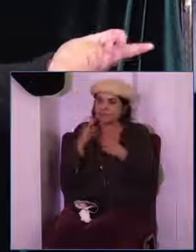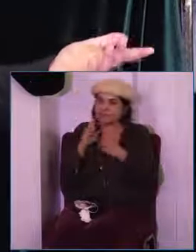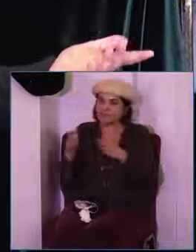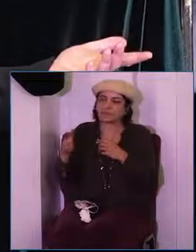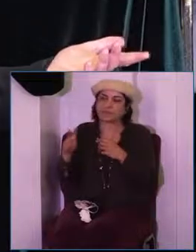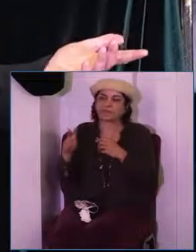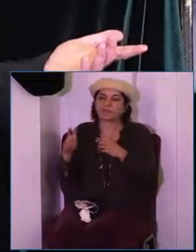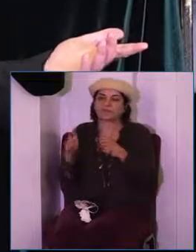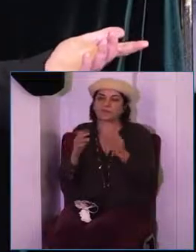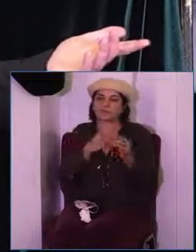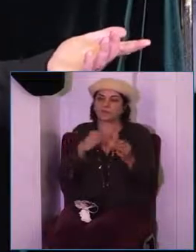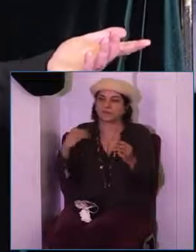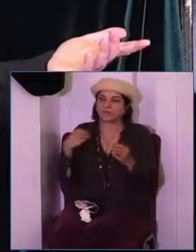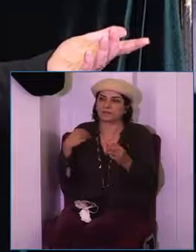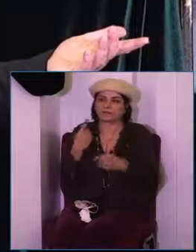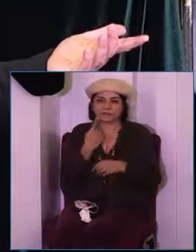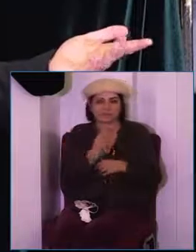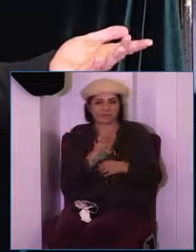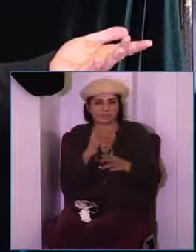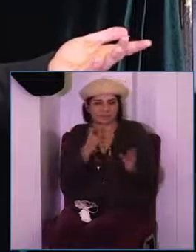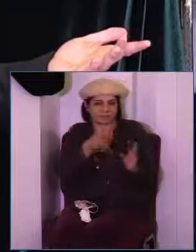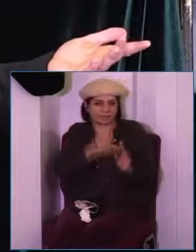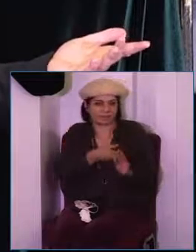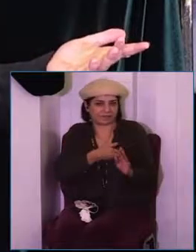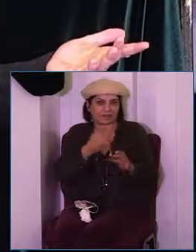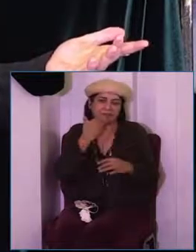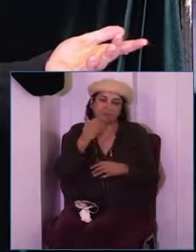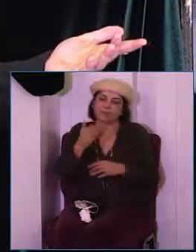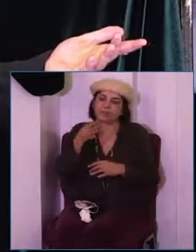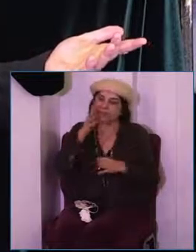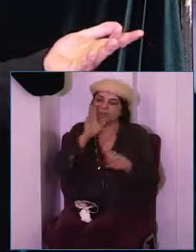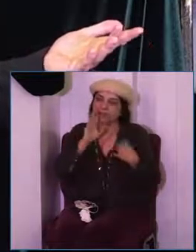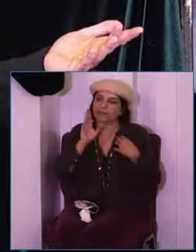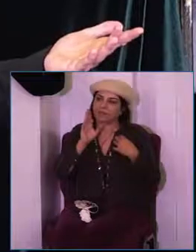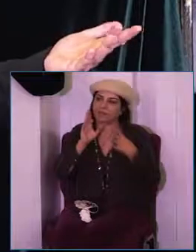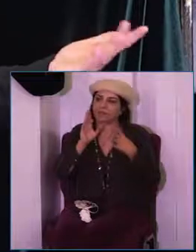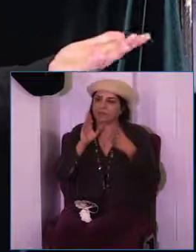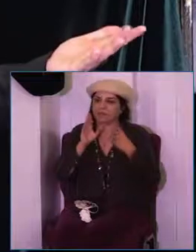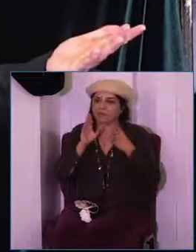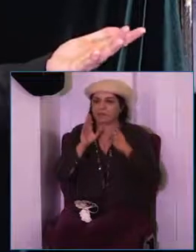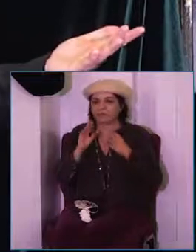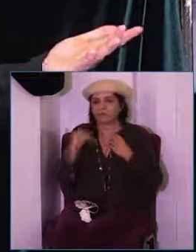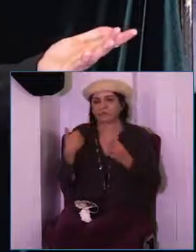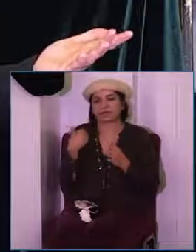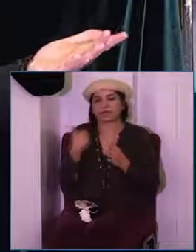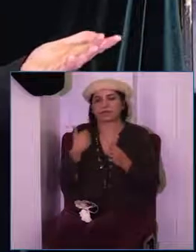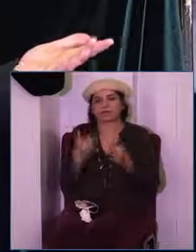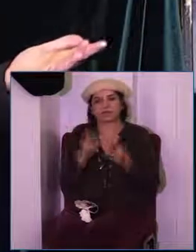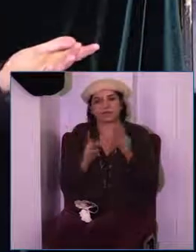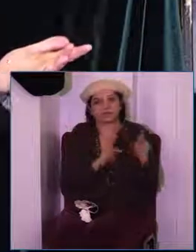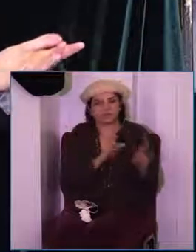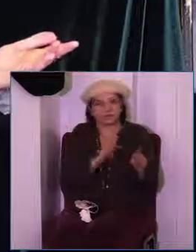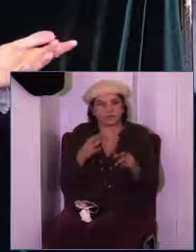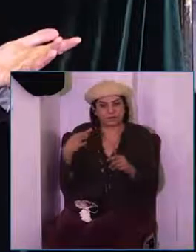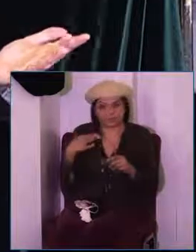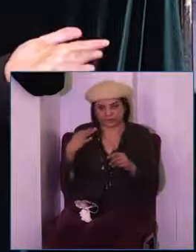has joined. Thank you, God, that we have people that have volunteered